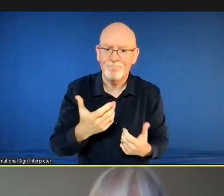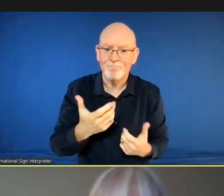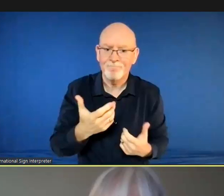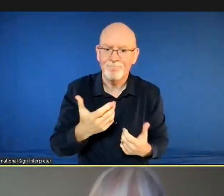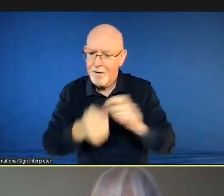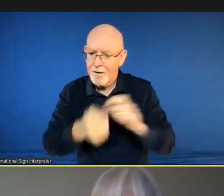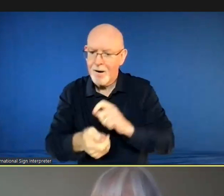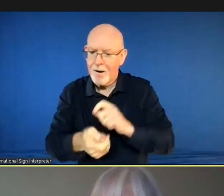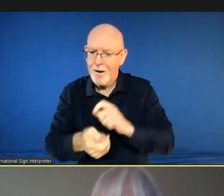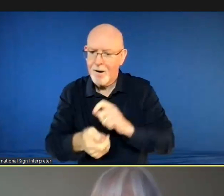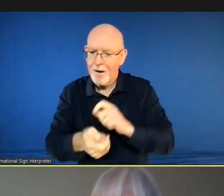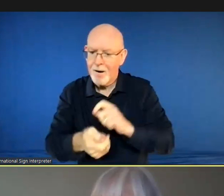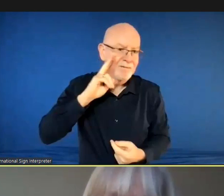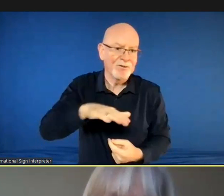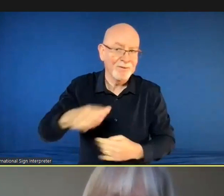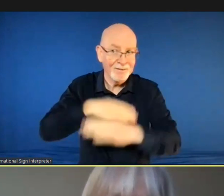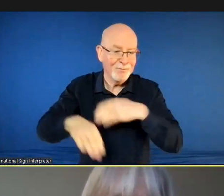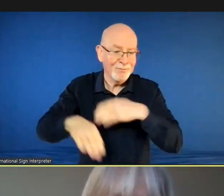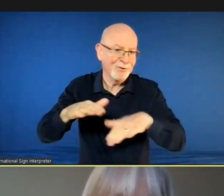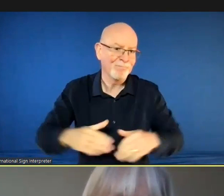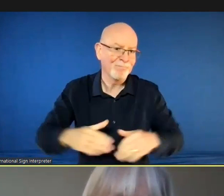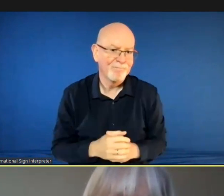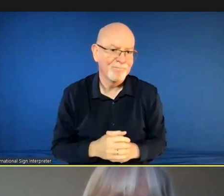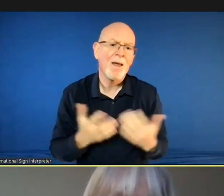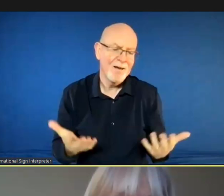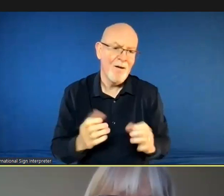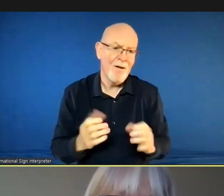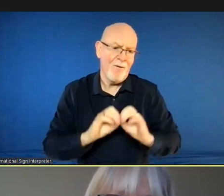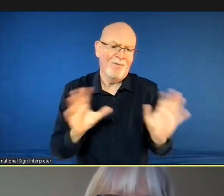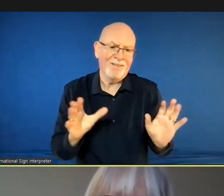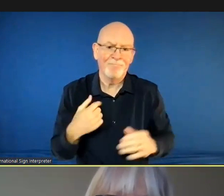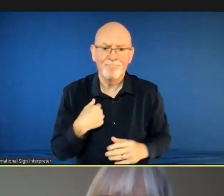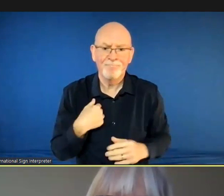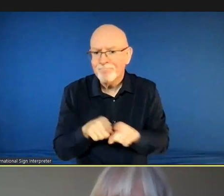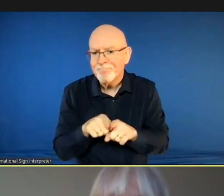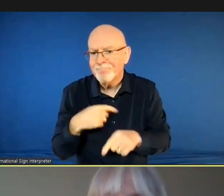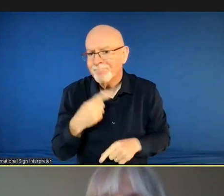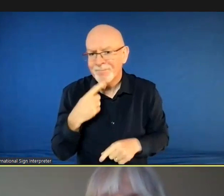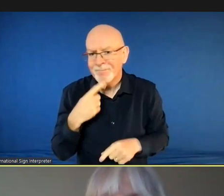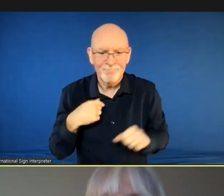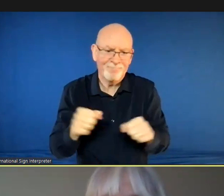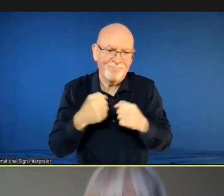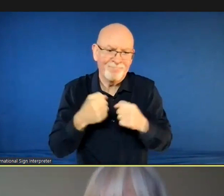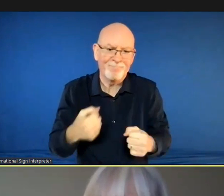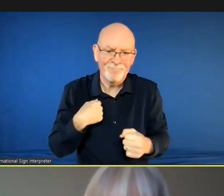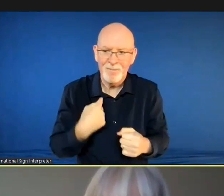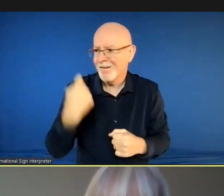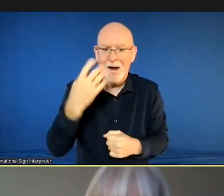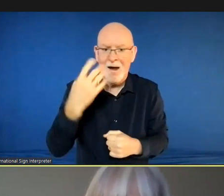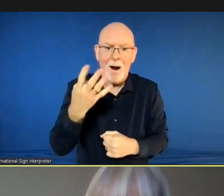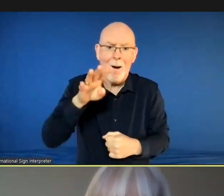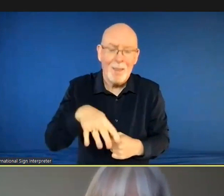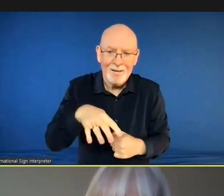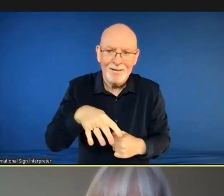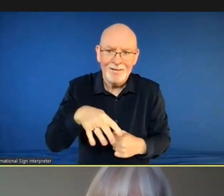And we're now happy to welcome you online. But in fact, the COVID-19 pandemic